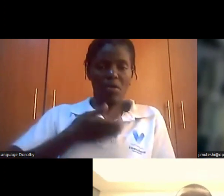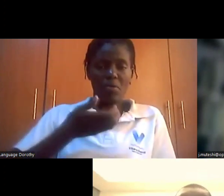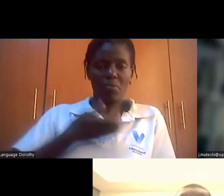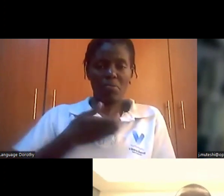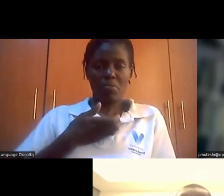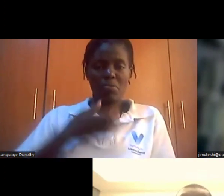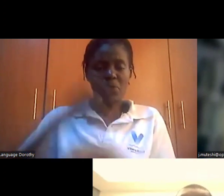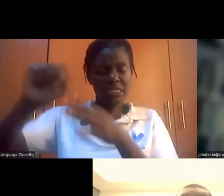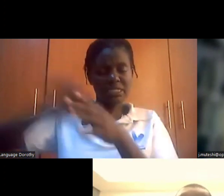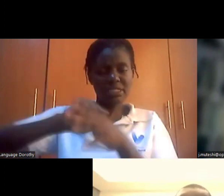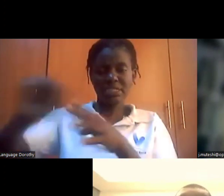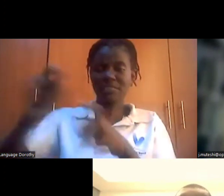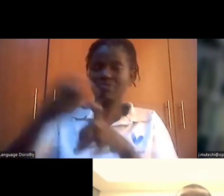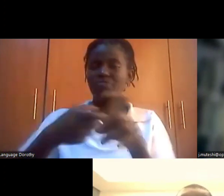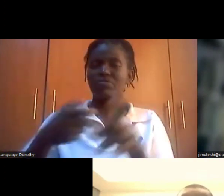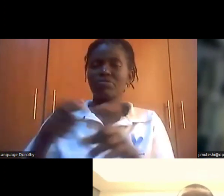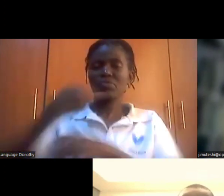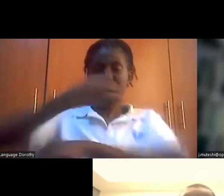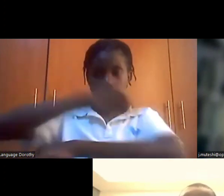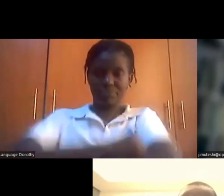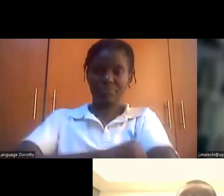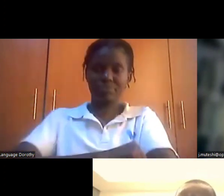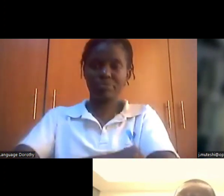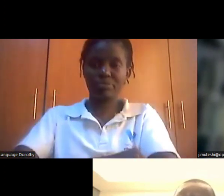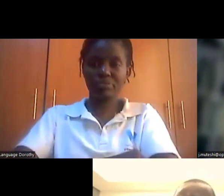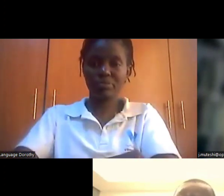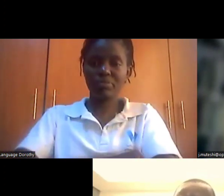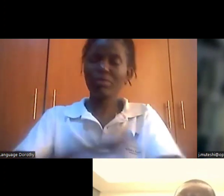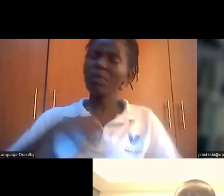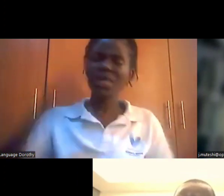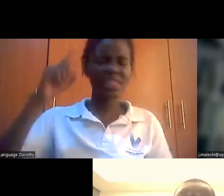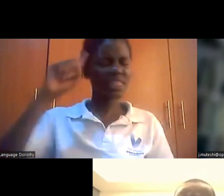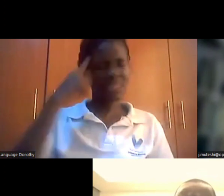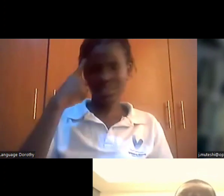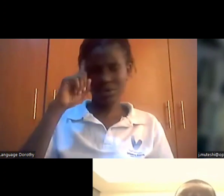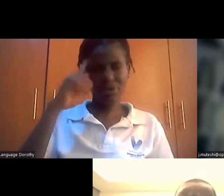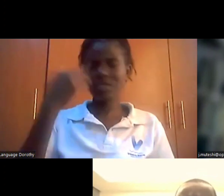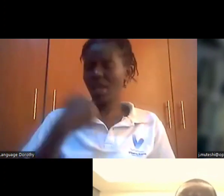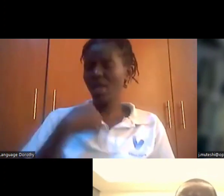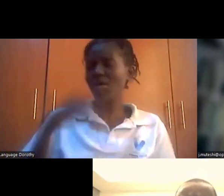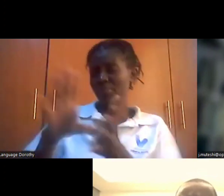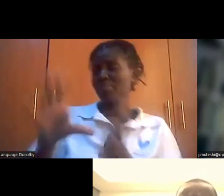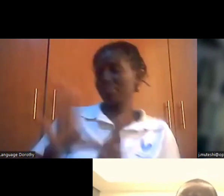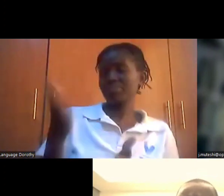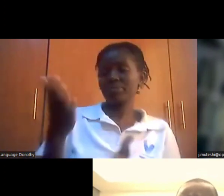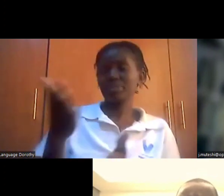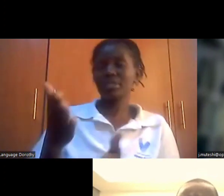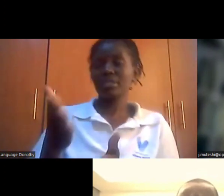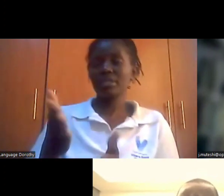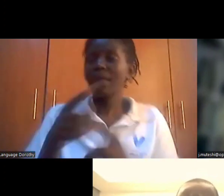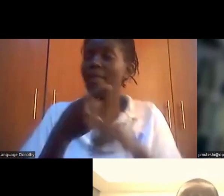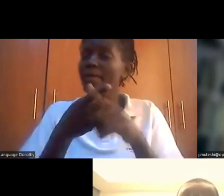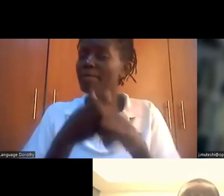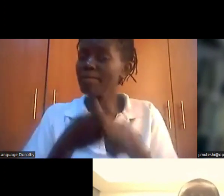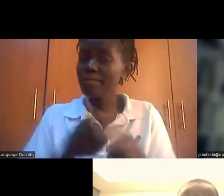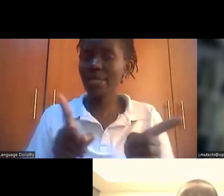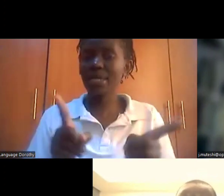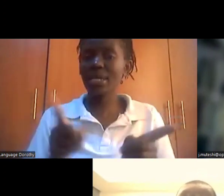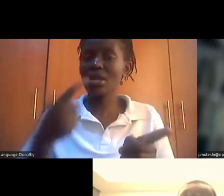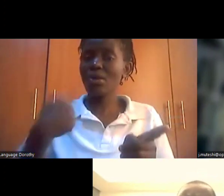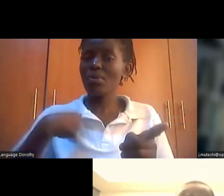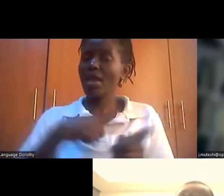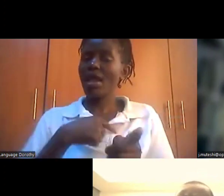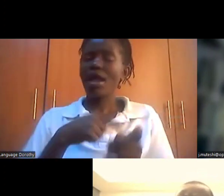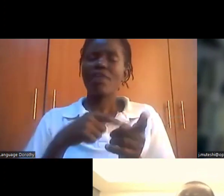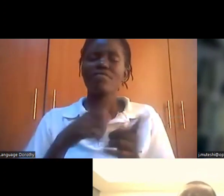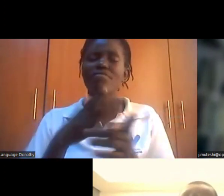that this was a big gap. So, however, we did get very interesting feedback. Some